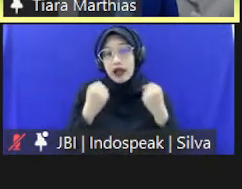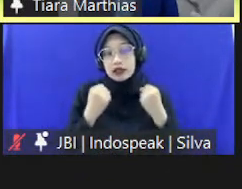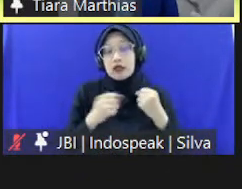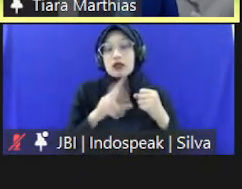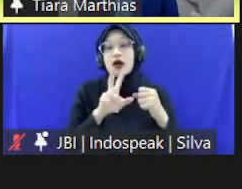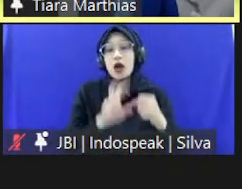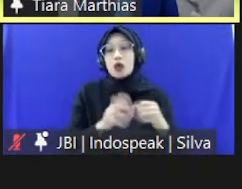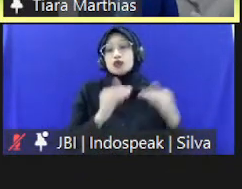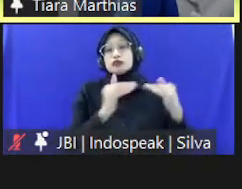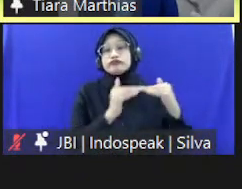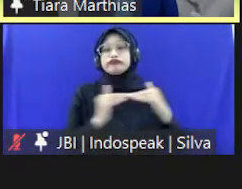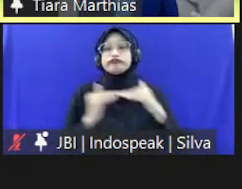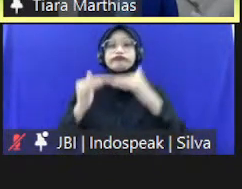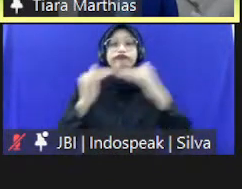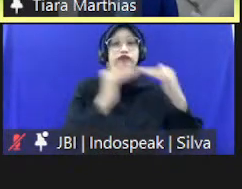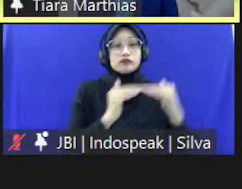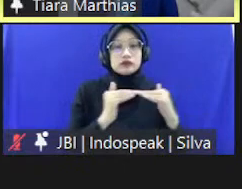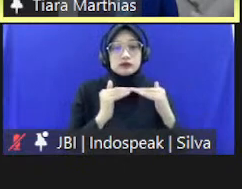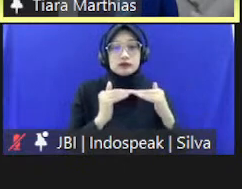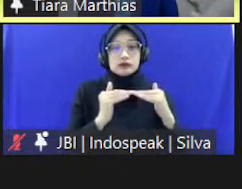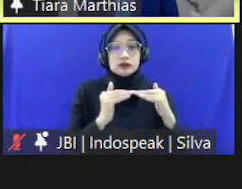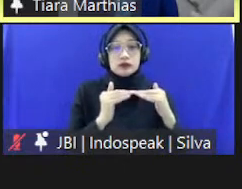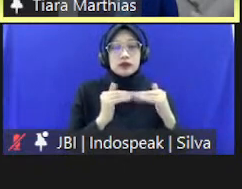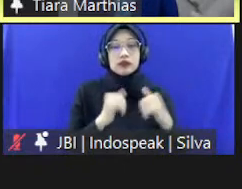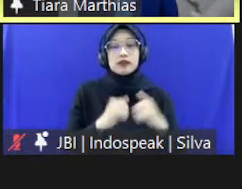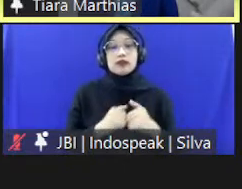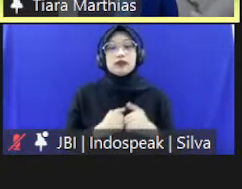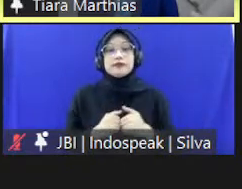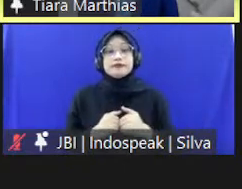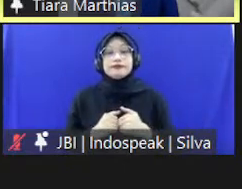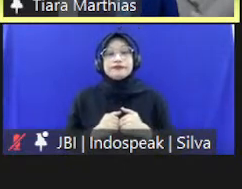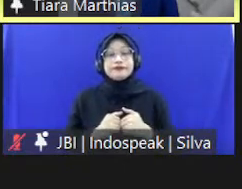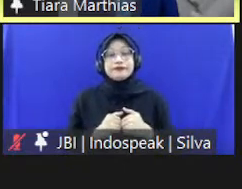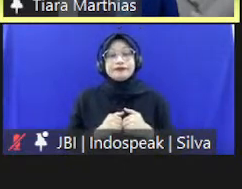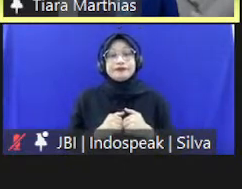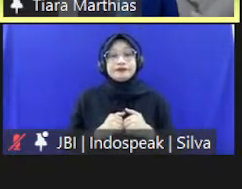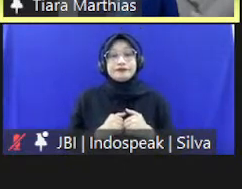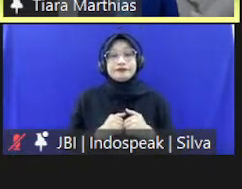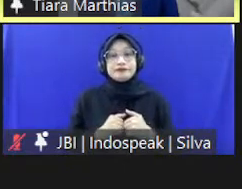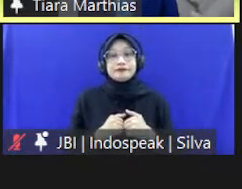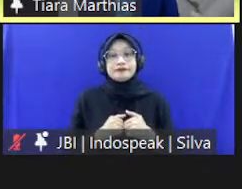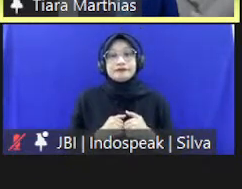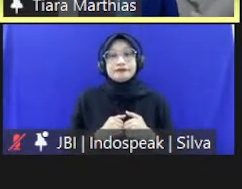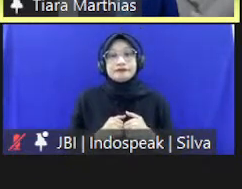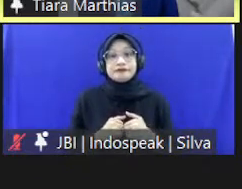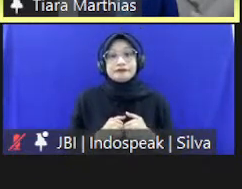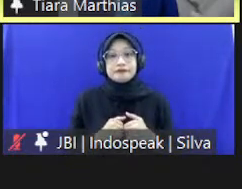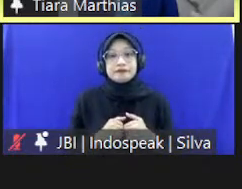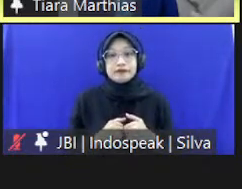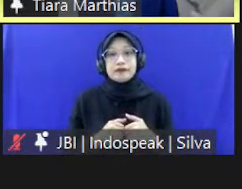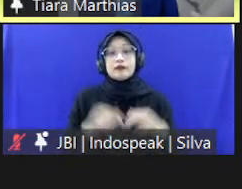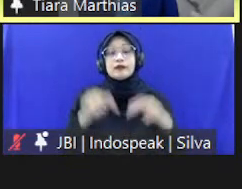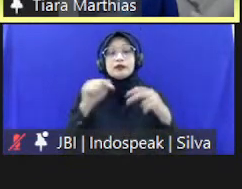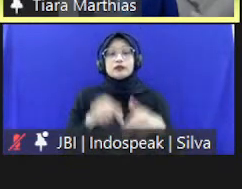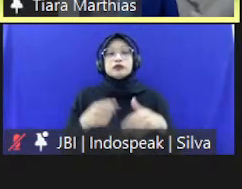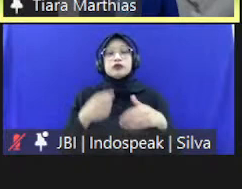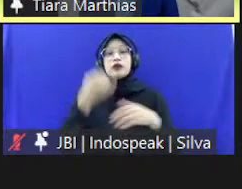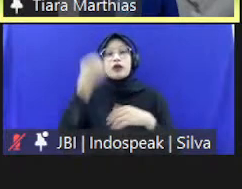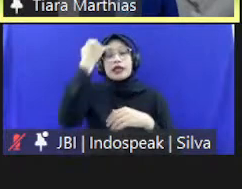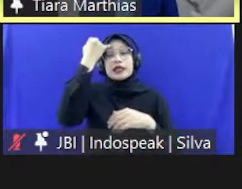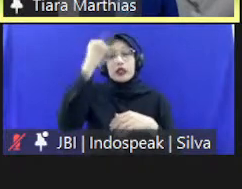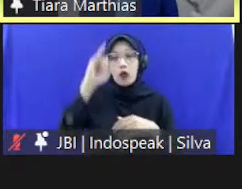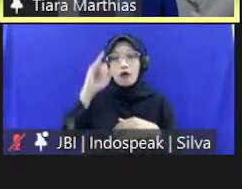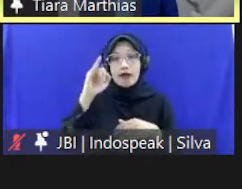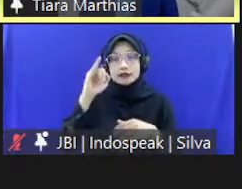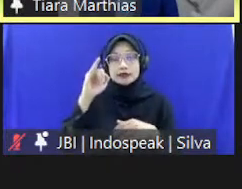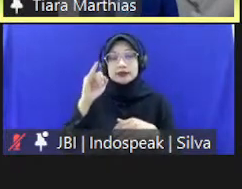we can talk about quality and care and universal health coverage. Service delivery and innovation. So things